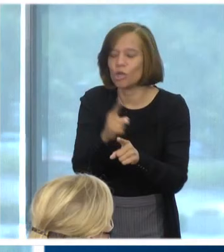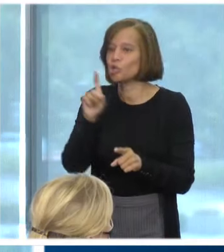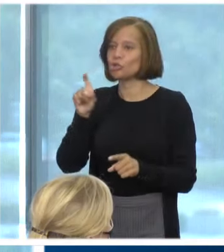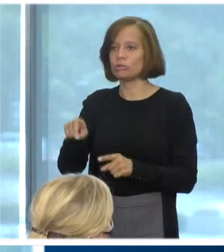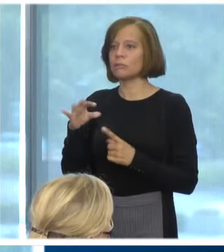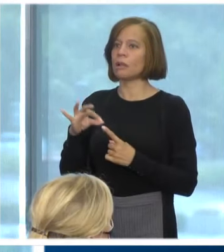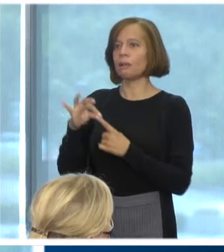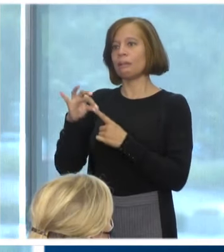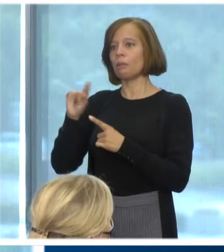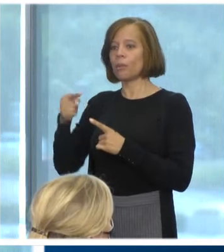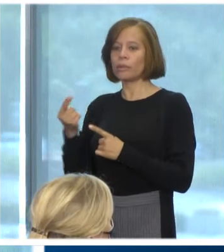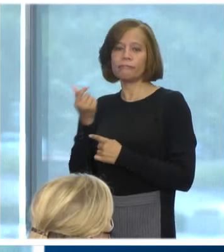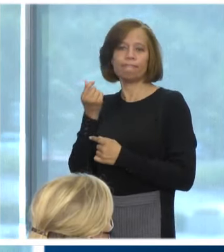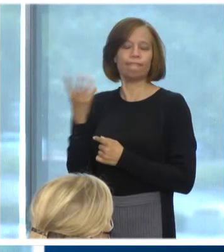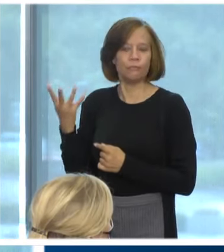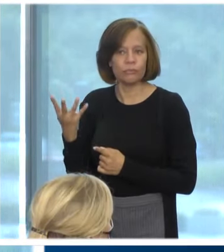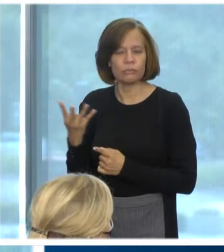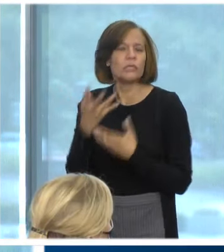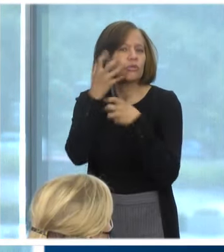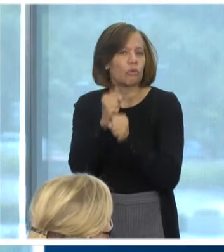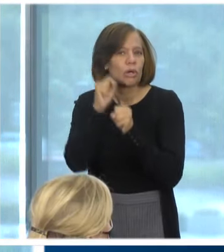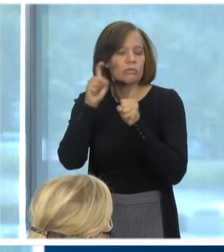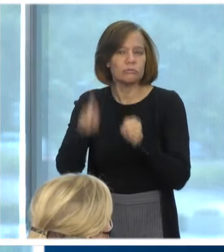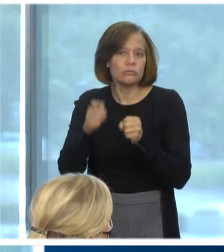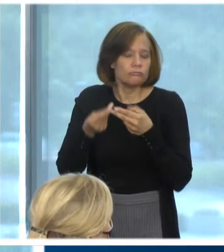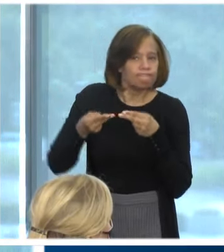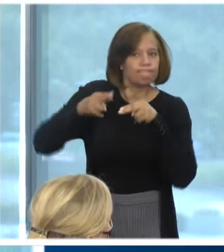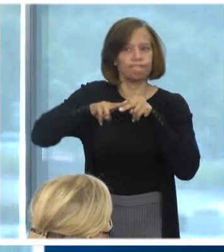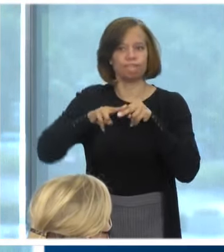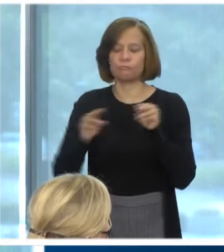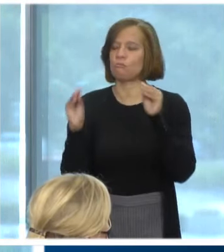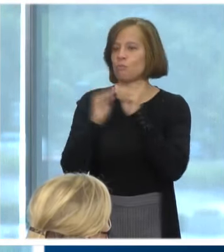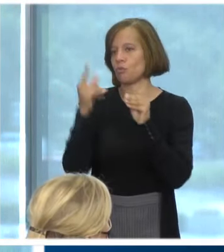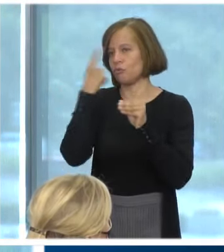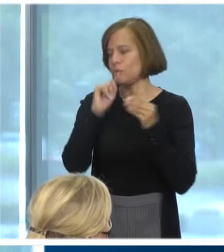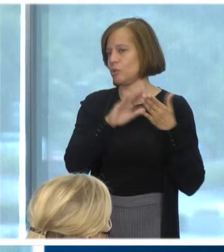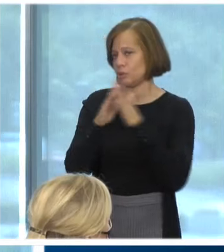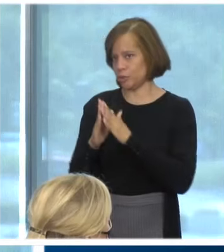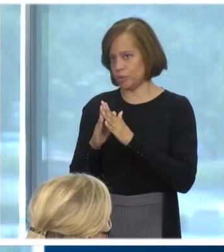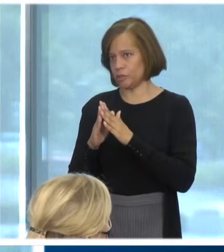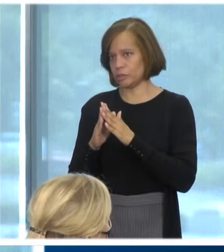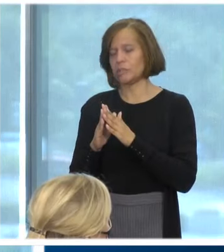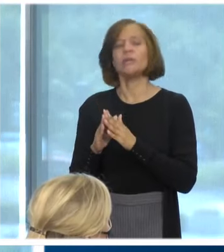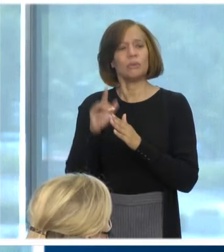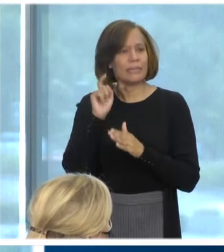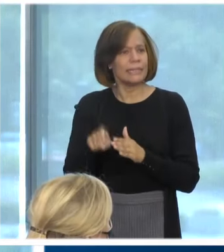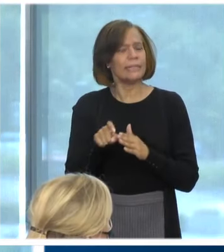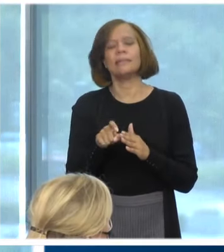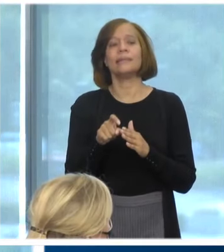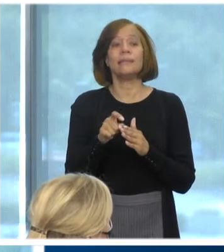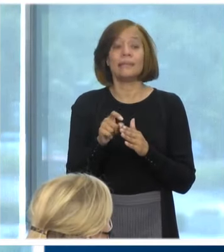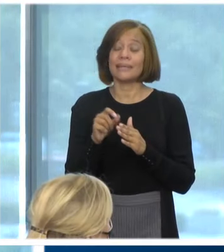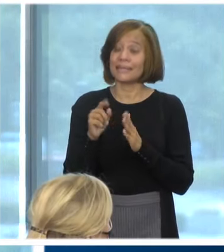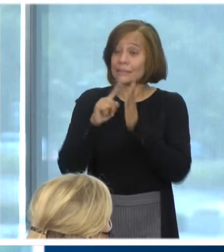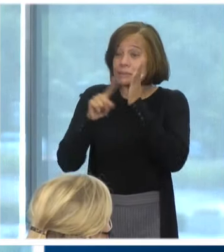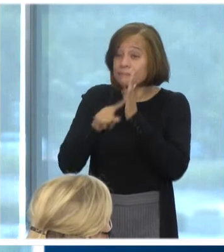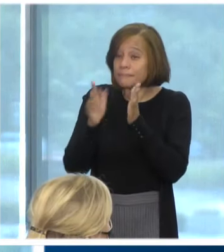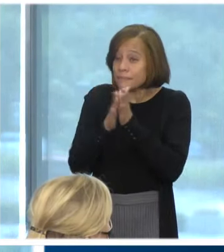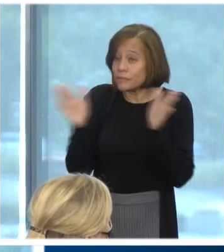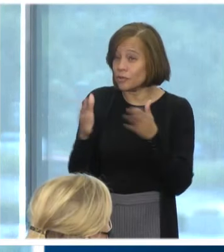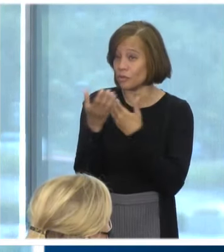our community. The need for a civilian review board with subpoena power and an inspector general office is